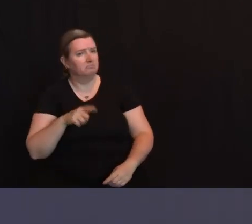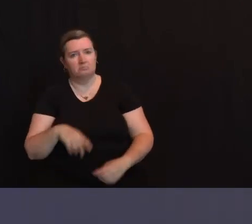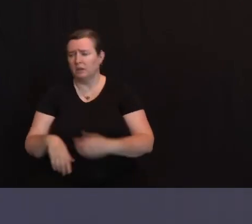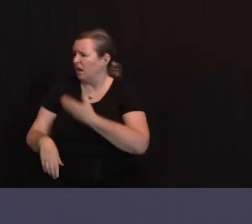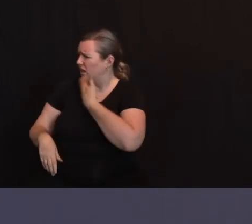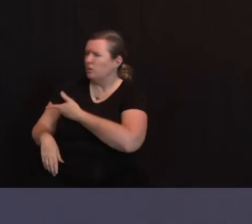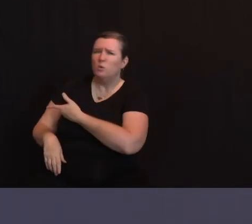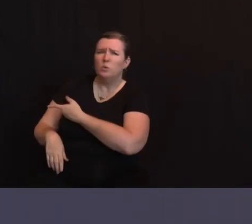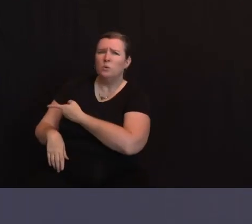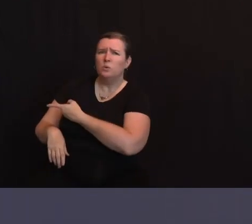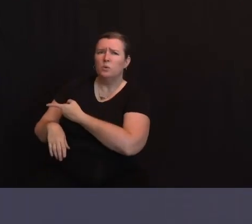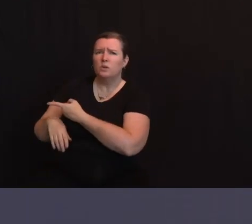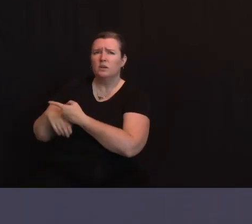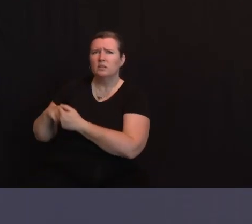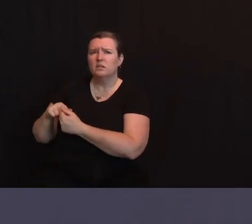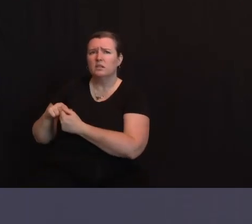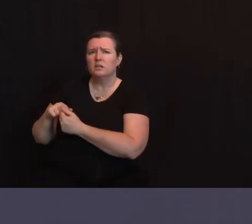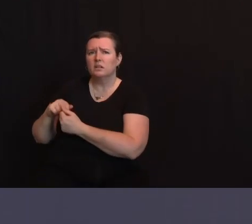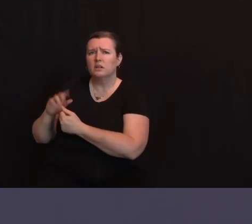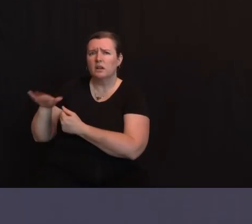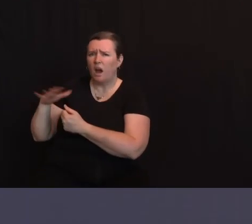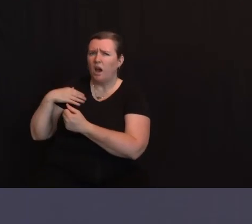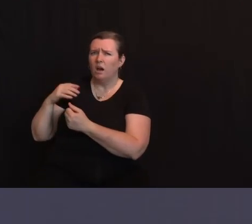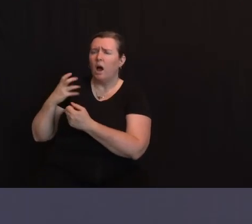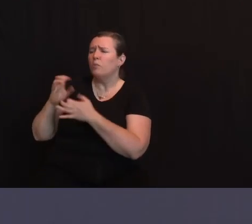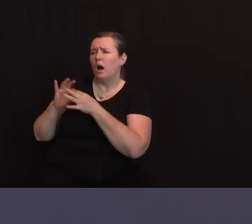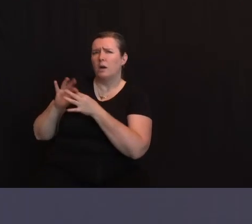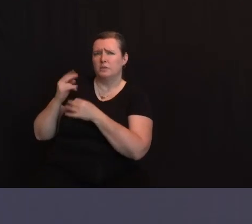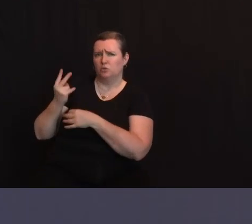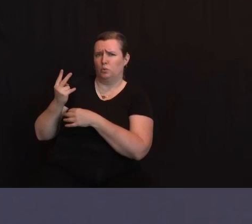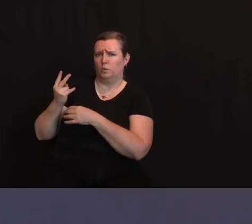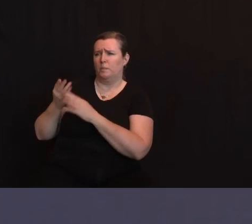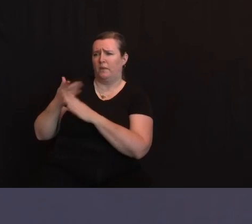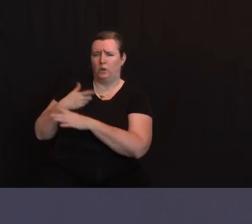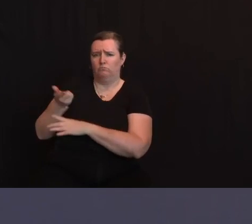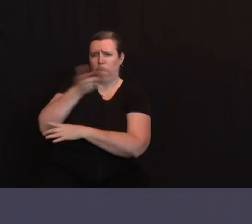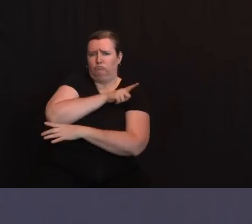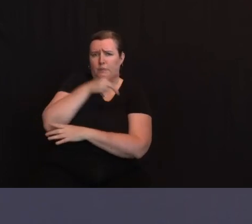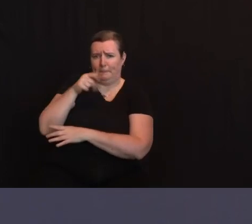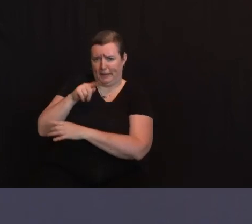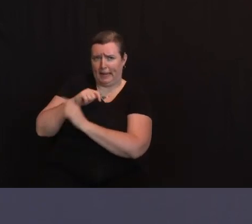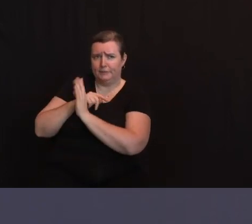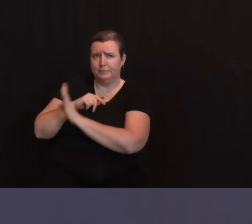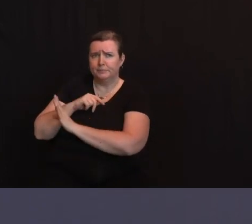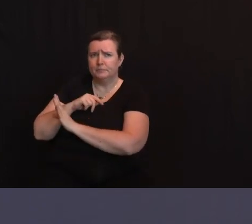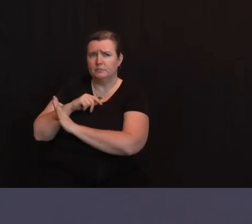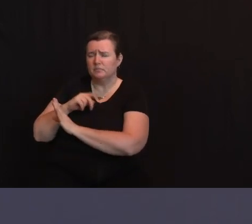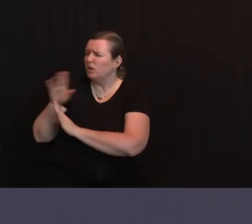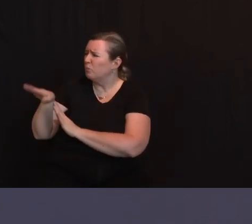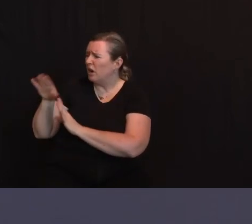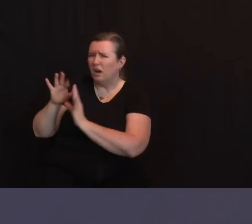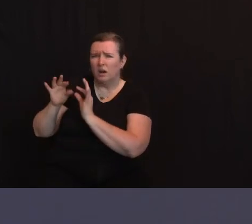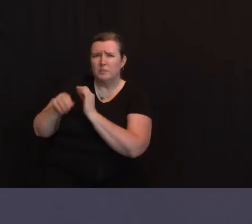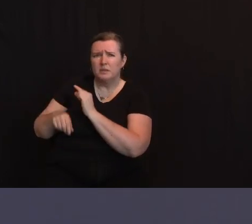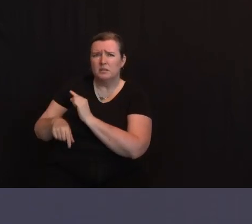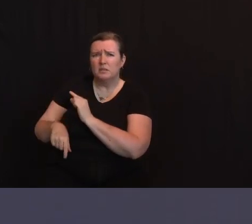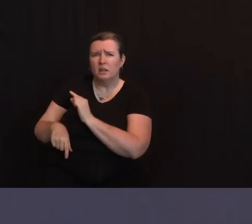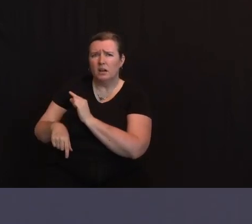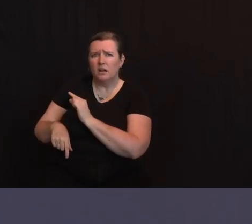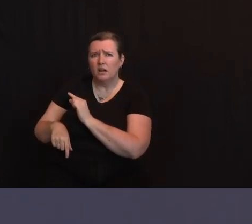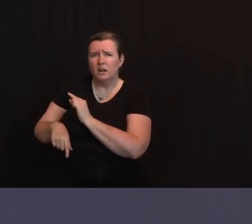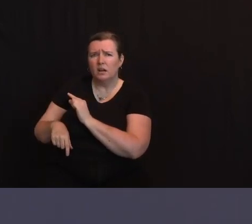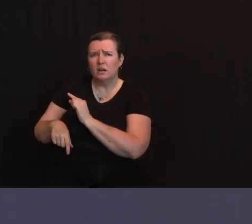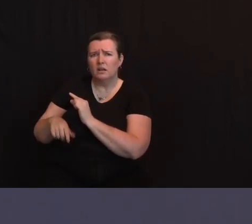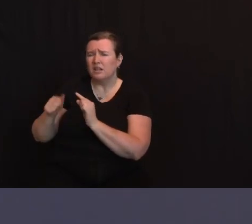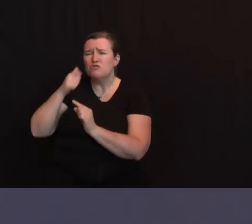everything. 2 brief comments before we turn to Pat. Number one, the racial